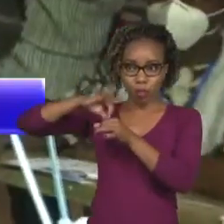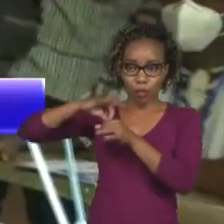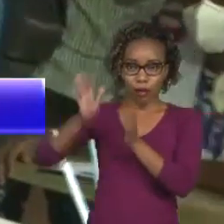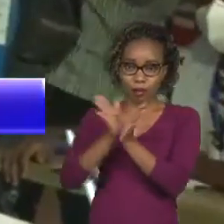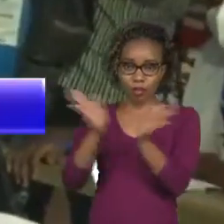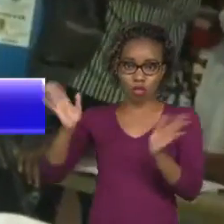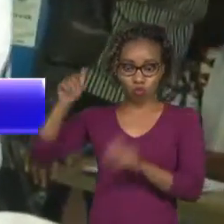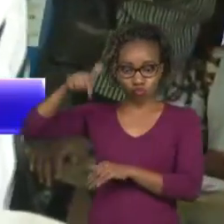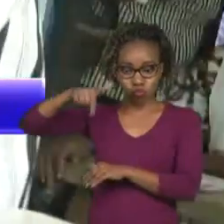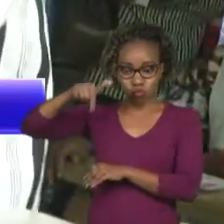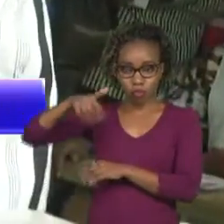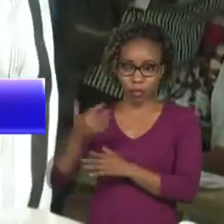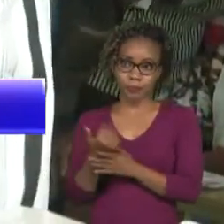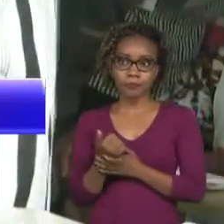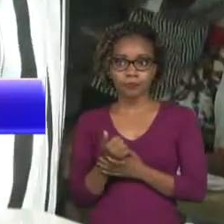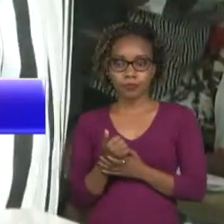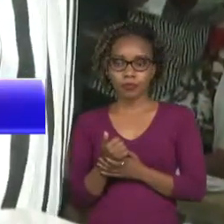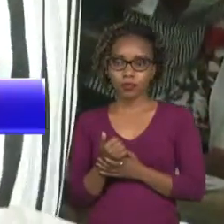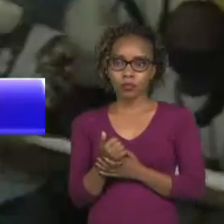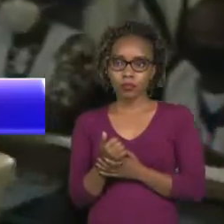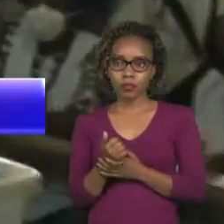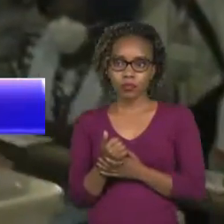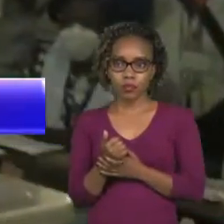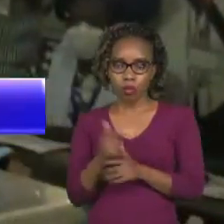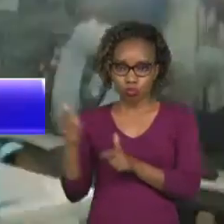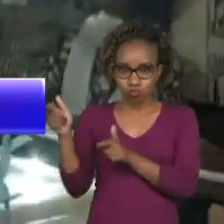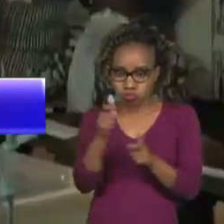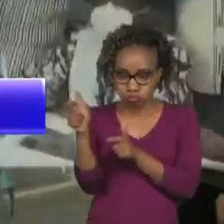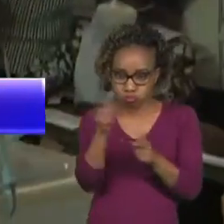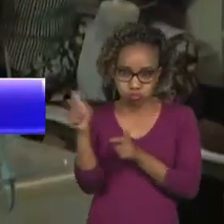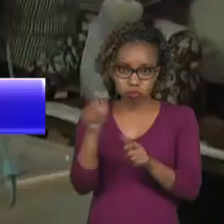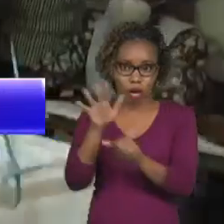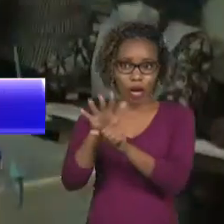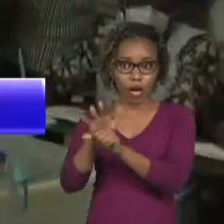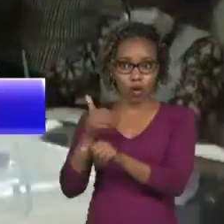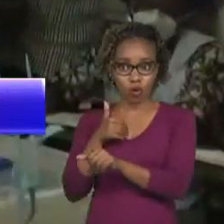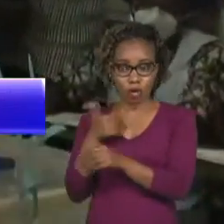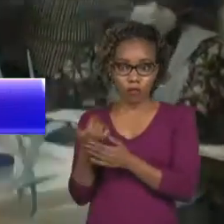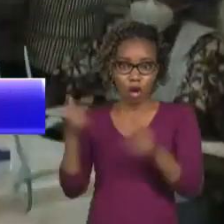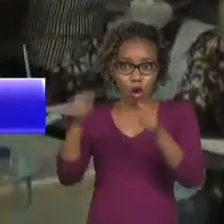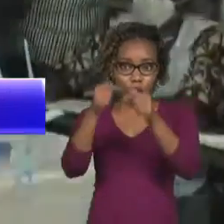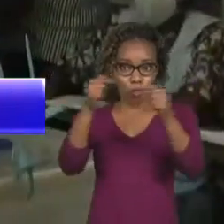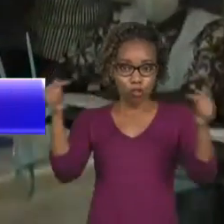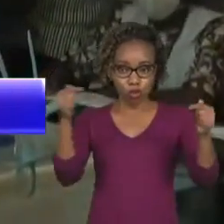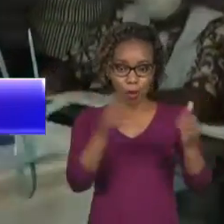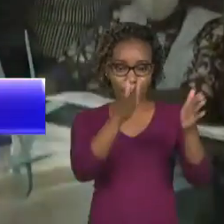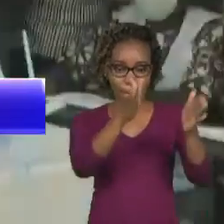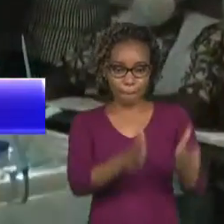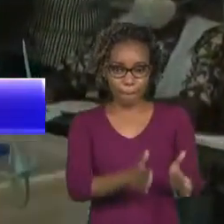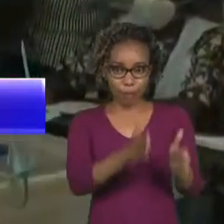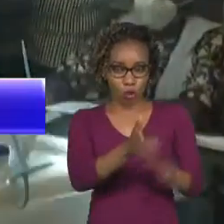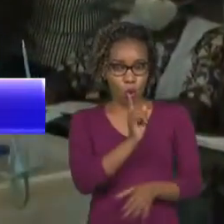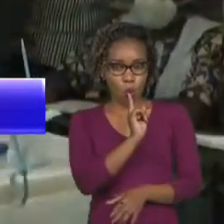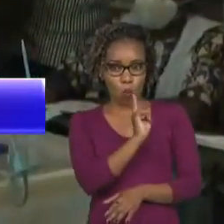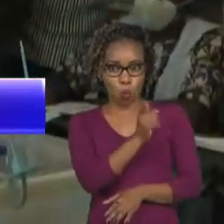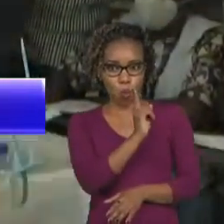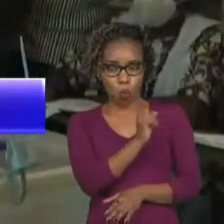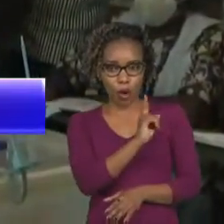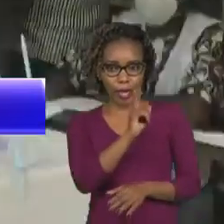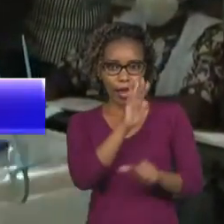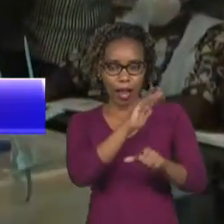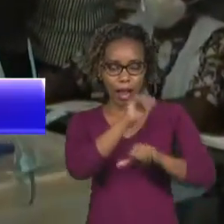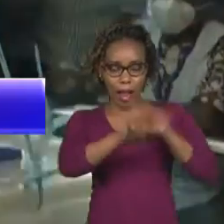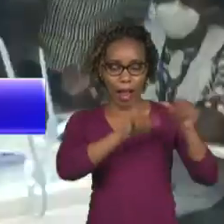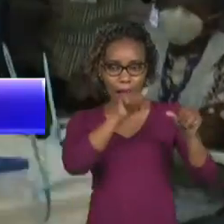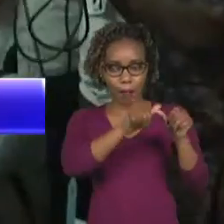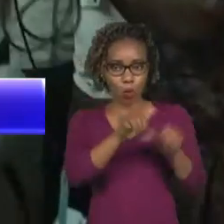election today in the shadow of a growing militia insurgency and with opposition candidates warning of a massive fraud at the